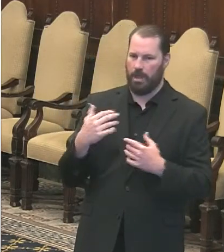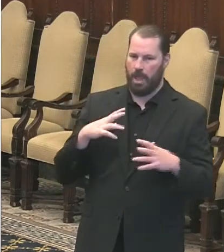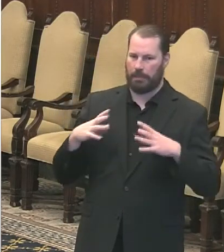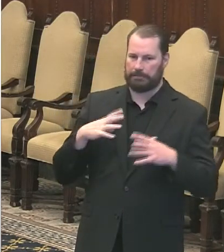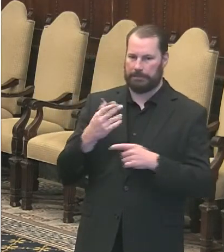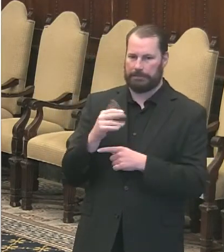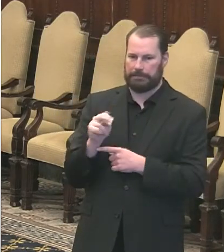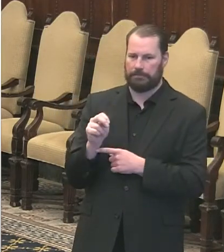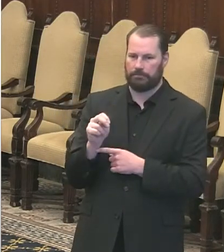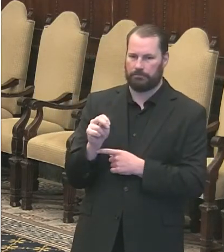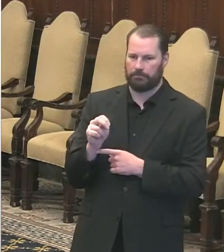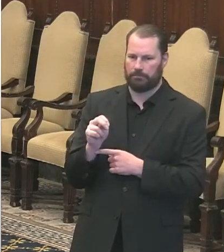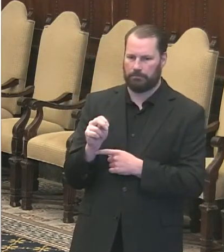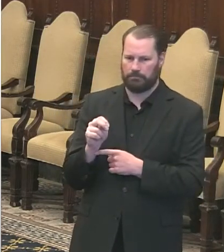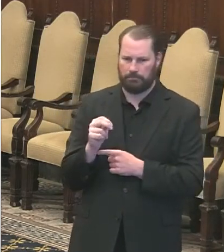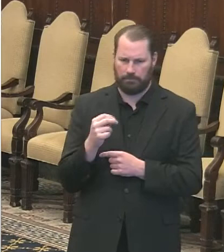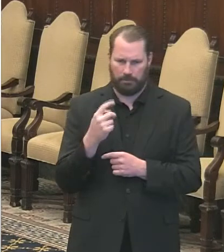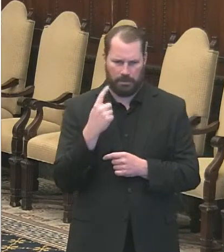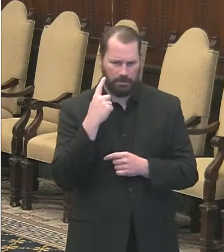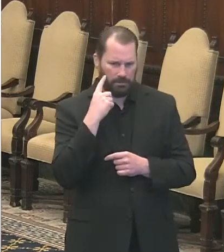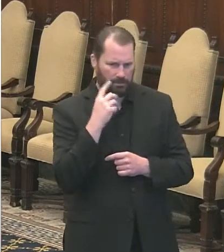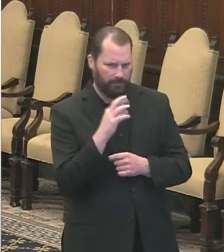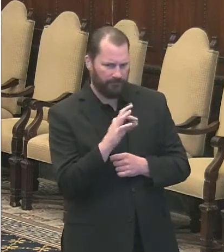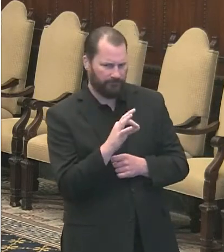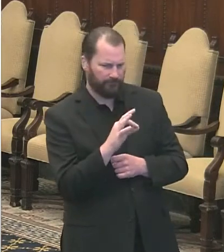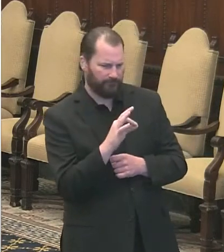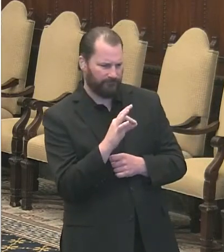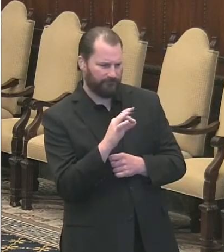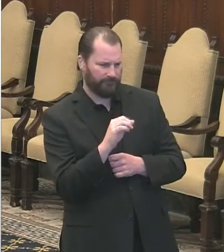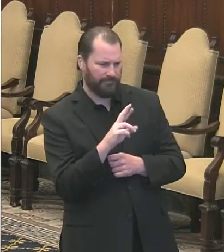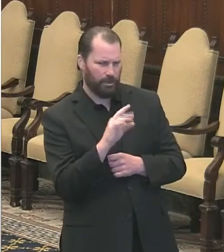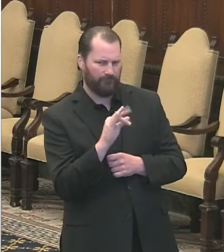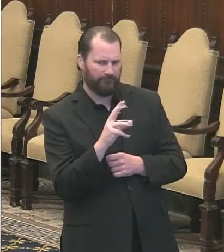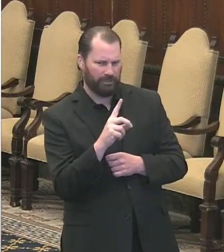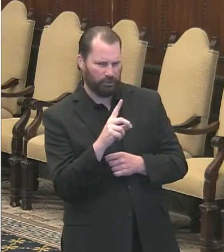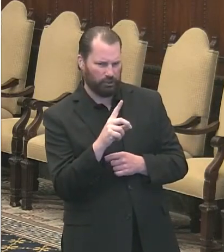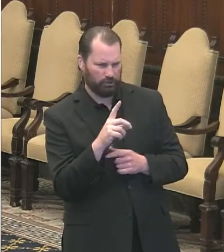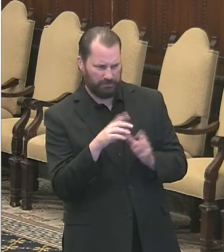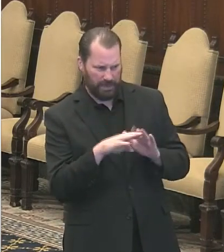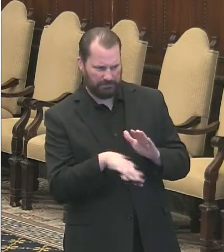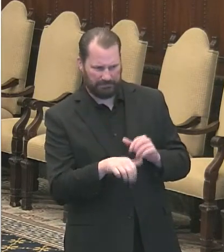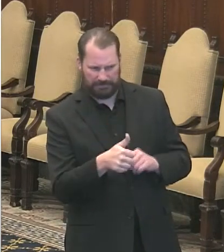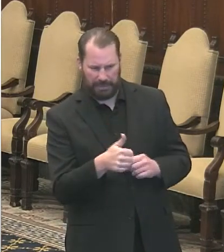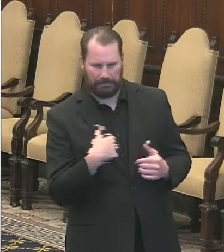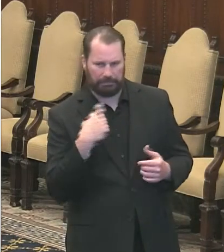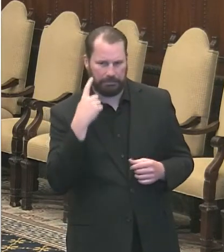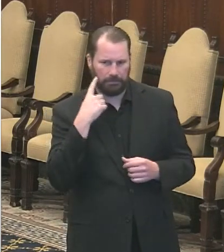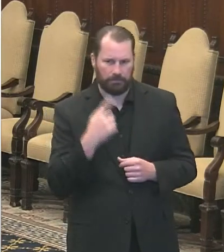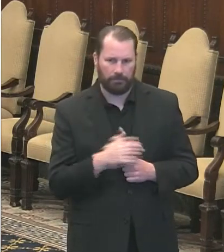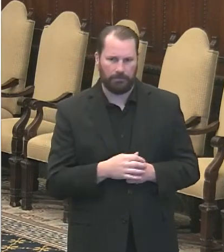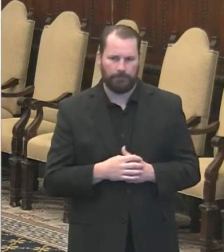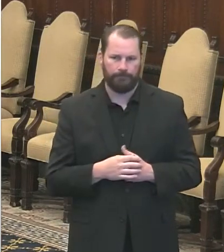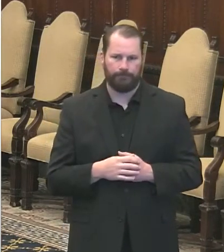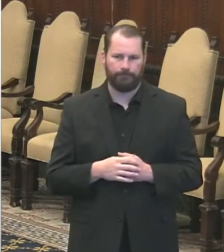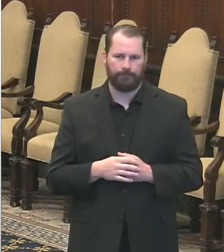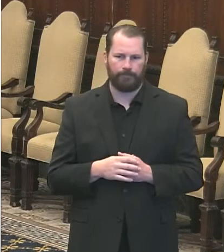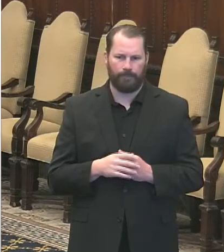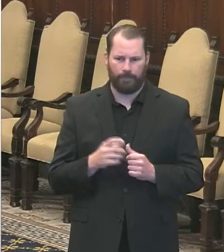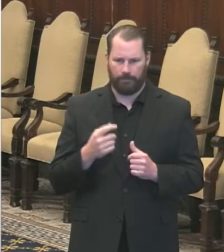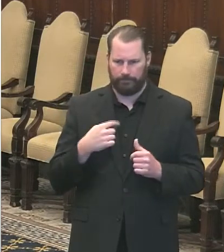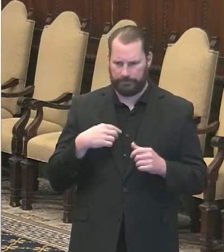Fairfield. And I think as we have looked at the census at both, and last week we adjusted